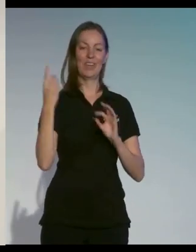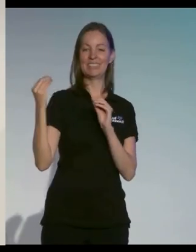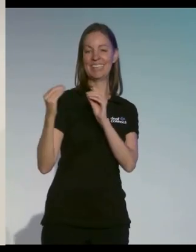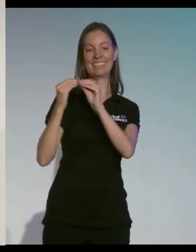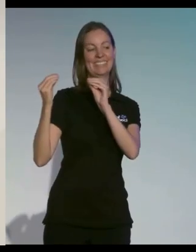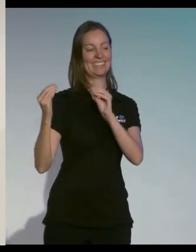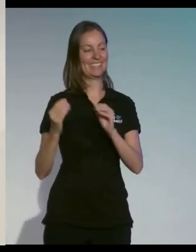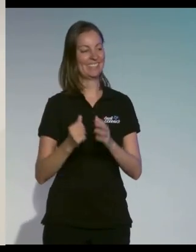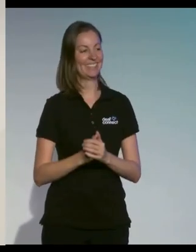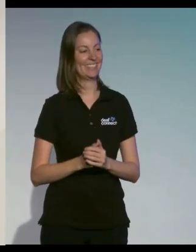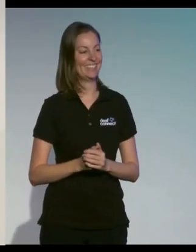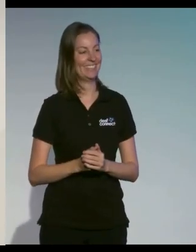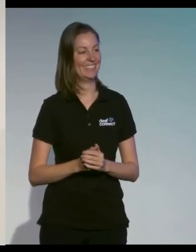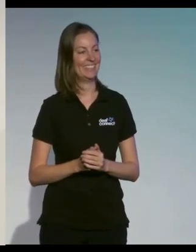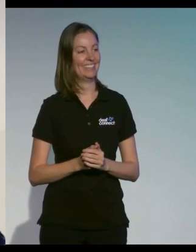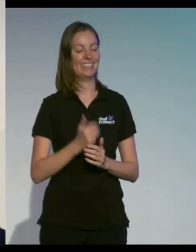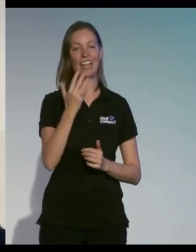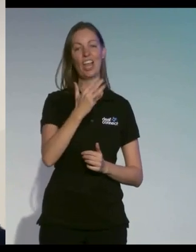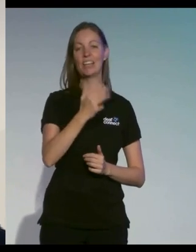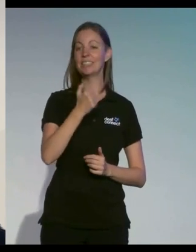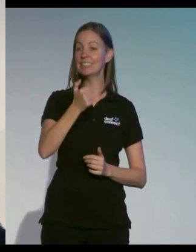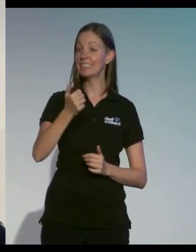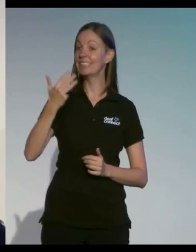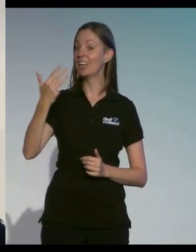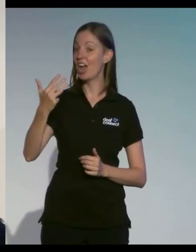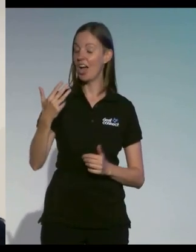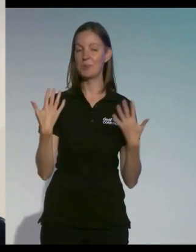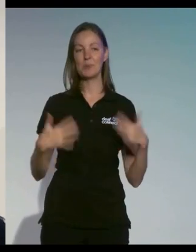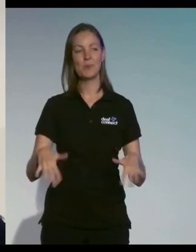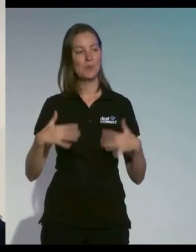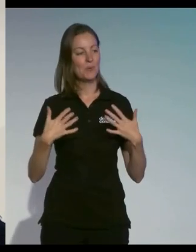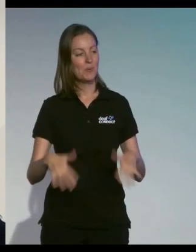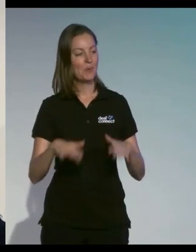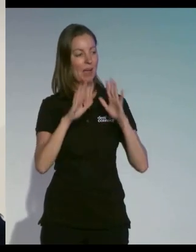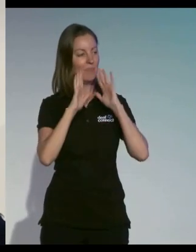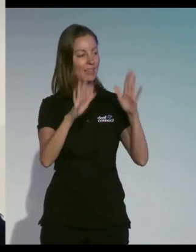Anyway, that was in 1969. Amazing, isn't it?